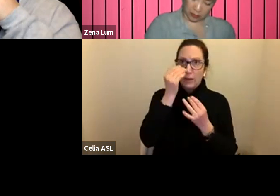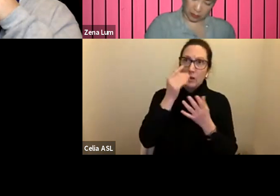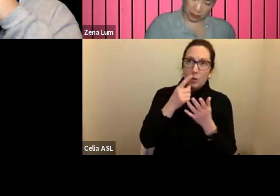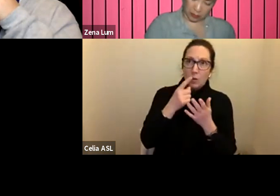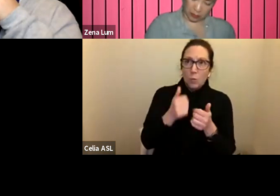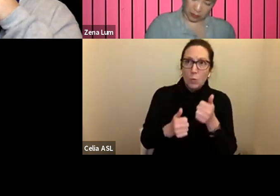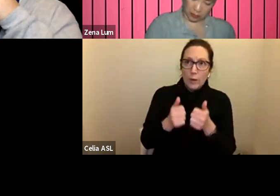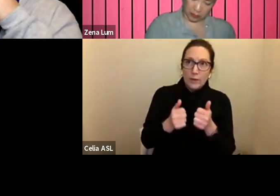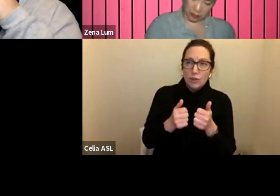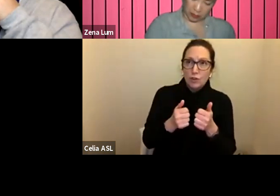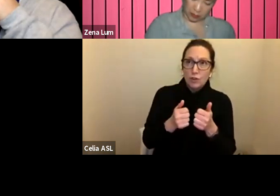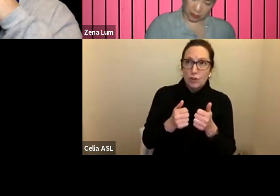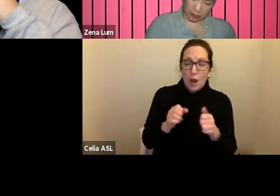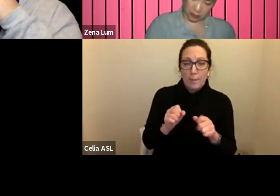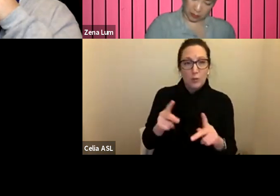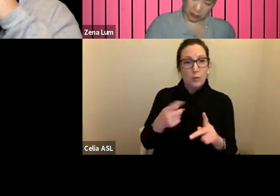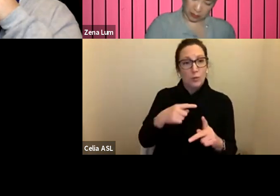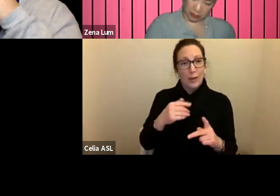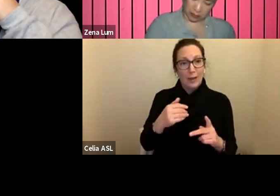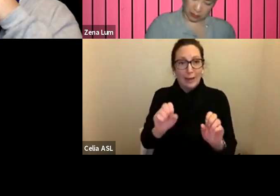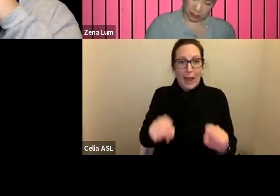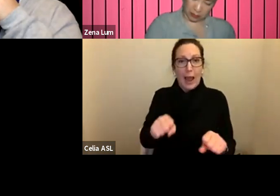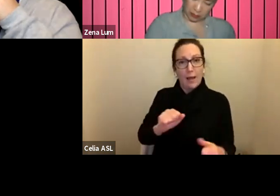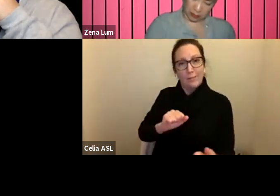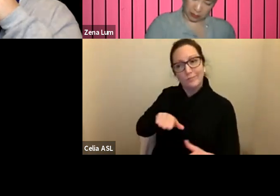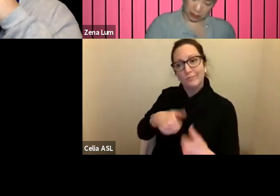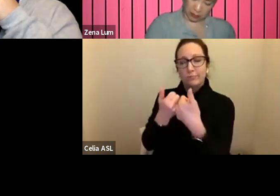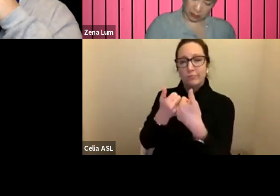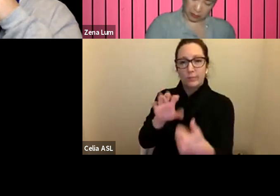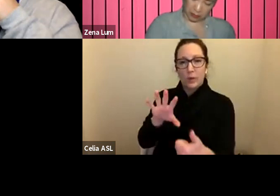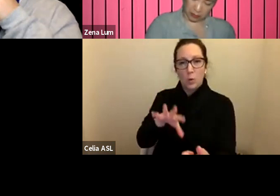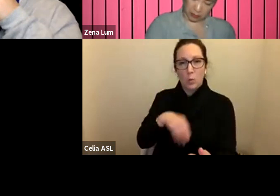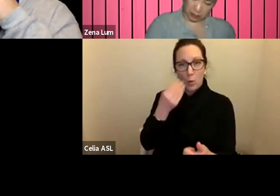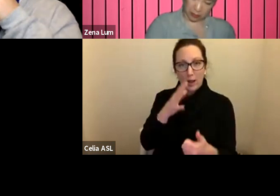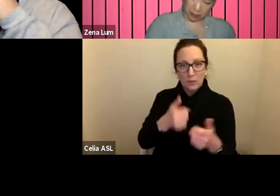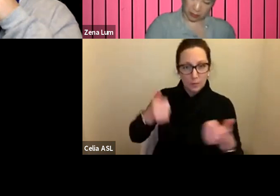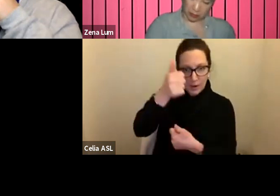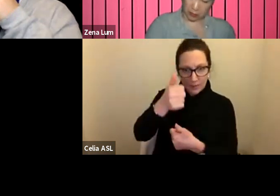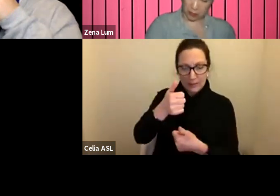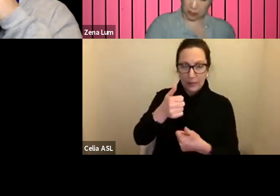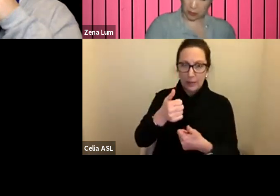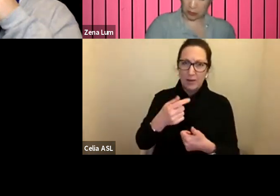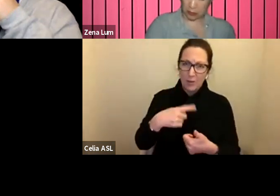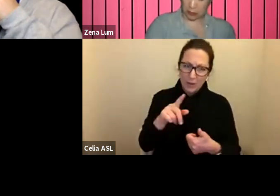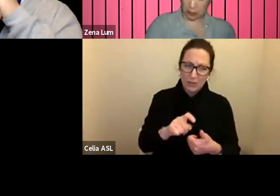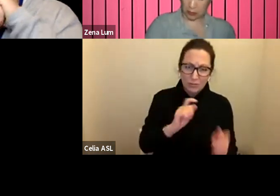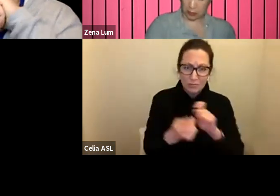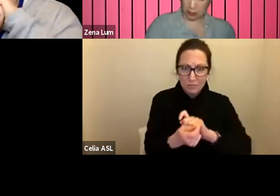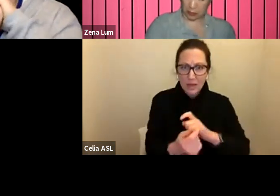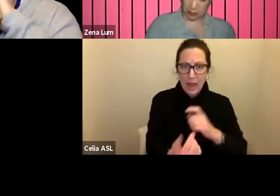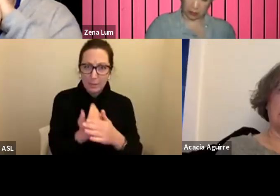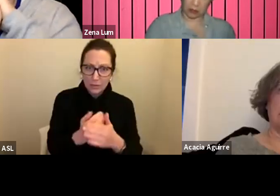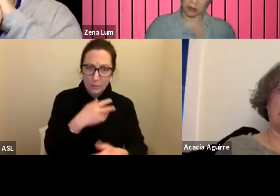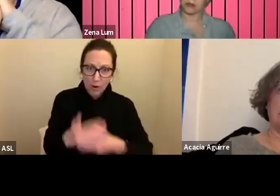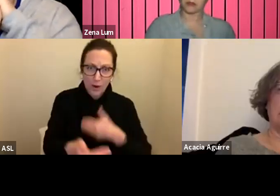to challenge white supremacy in changing this admissions process, and down the road, changing the fact that we